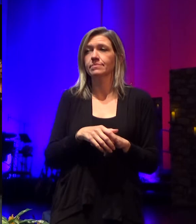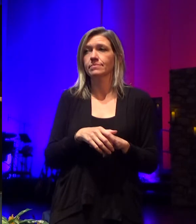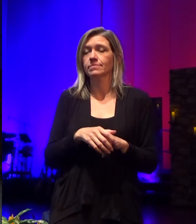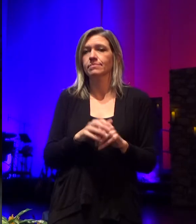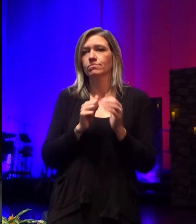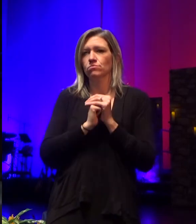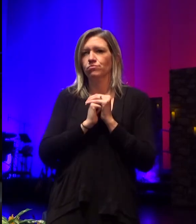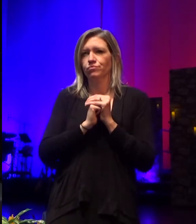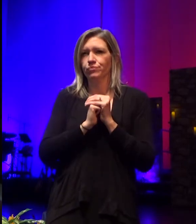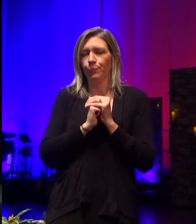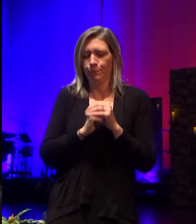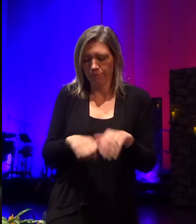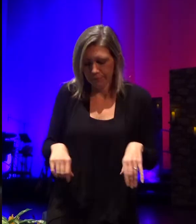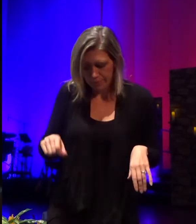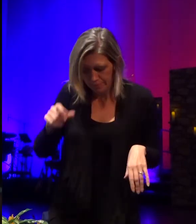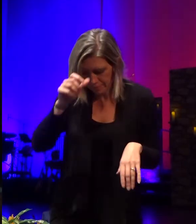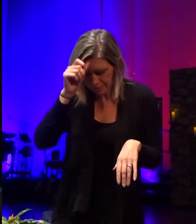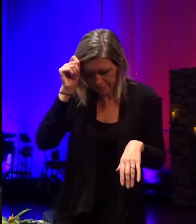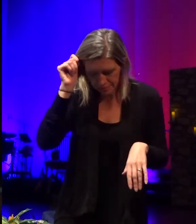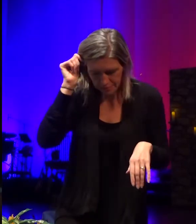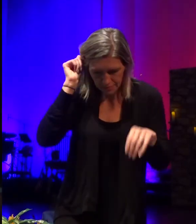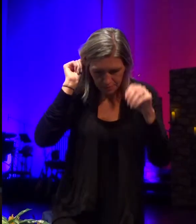Let's have a prayer.